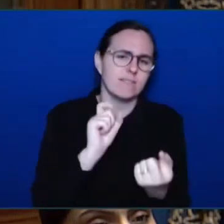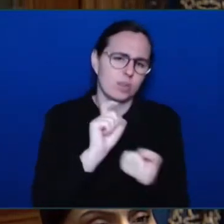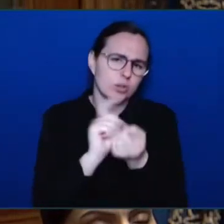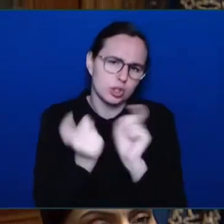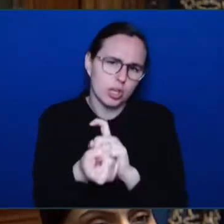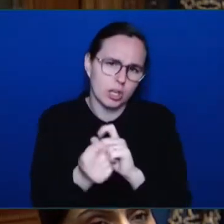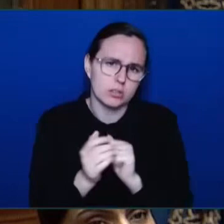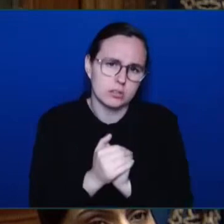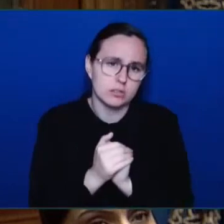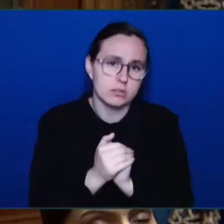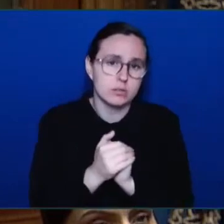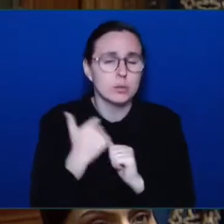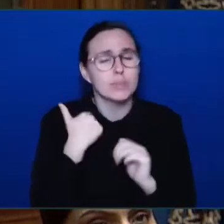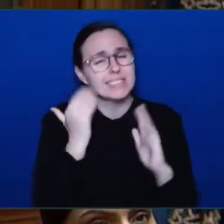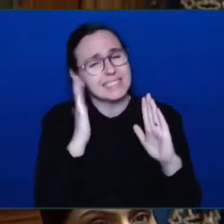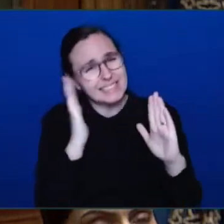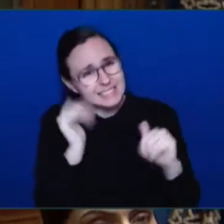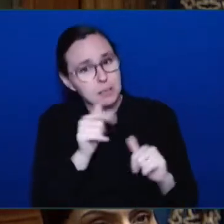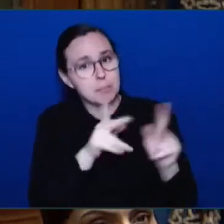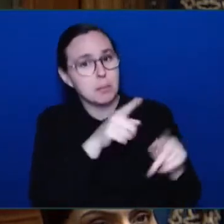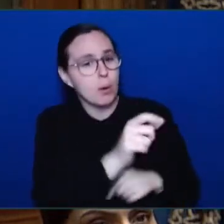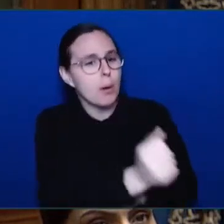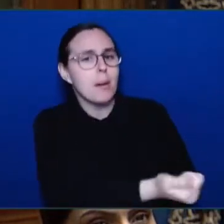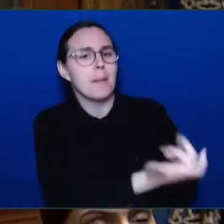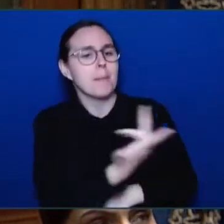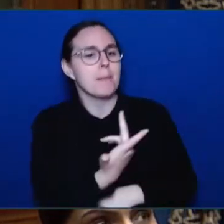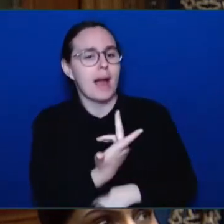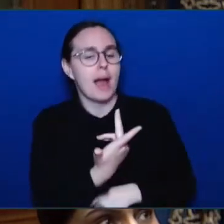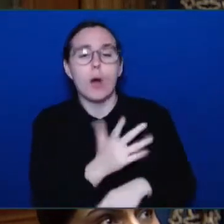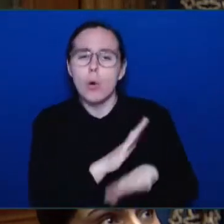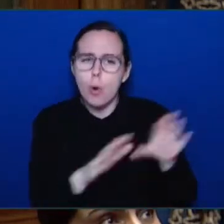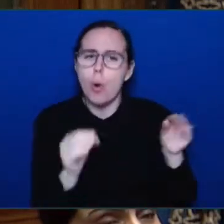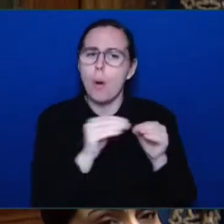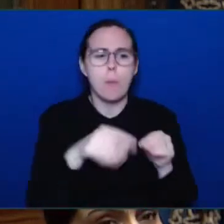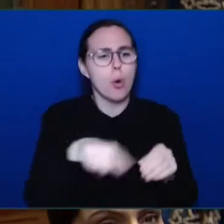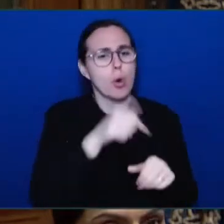Hawa. Hawa Gud Takin Jaad.